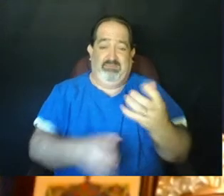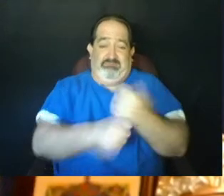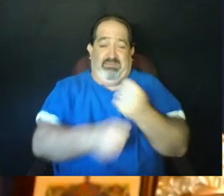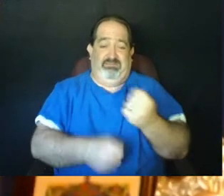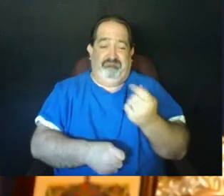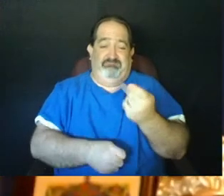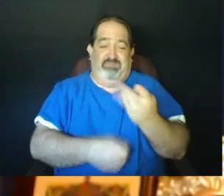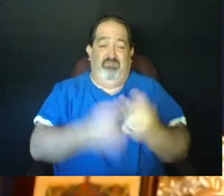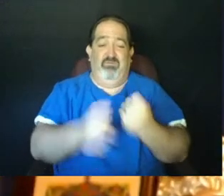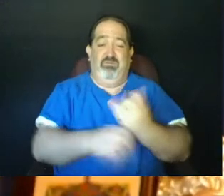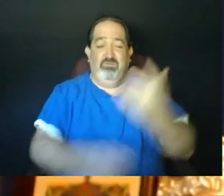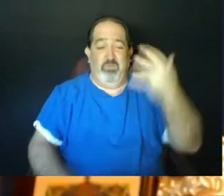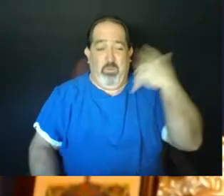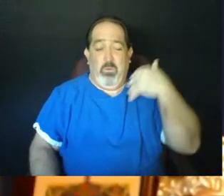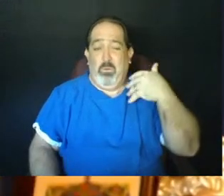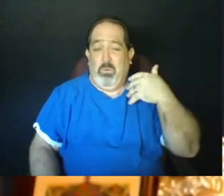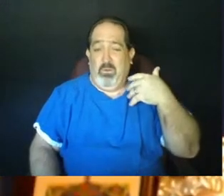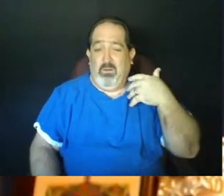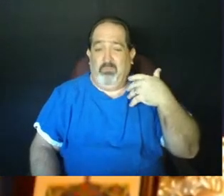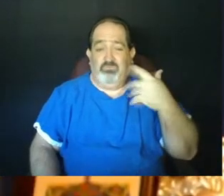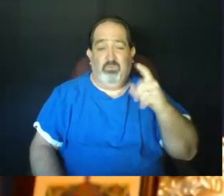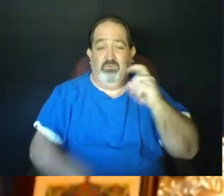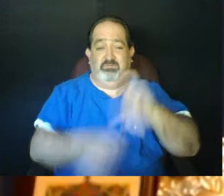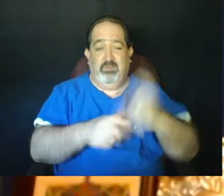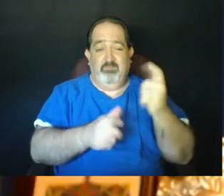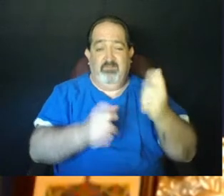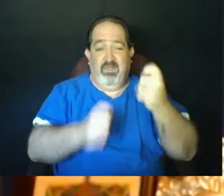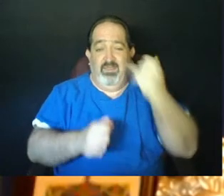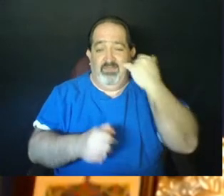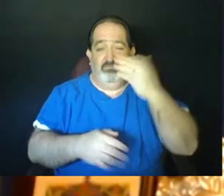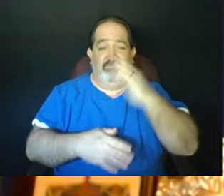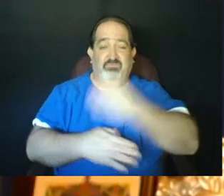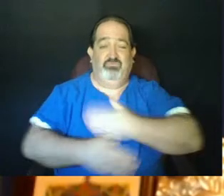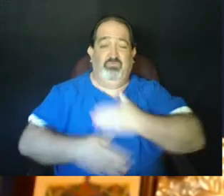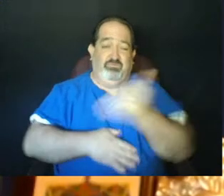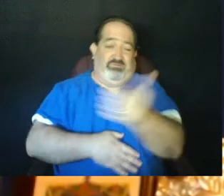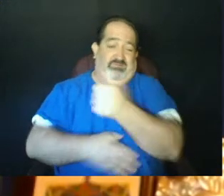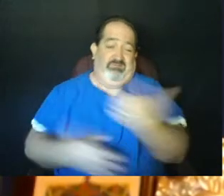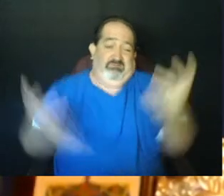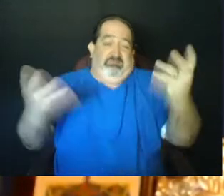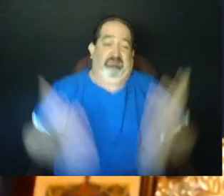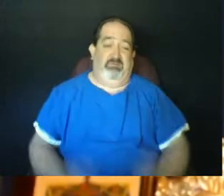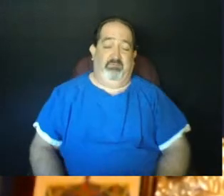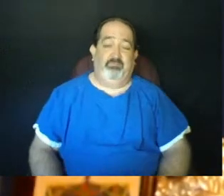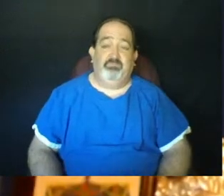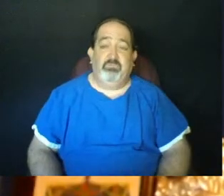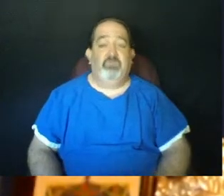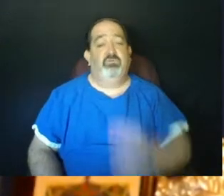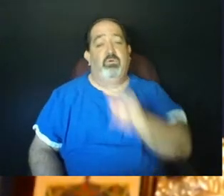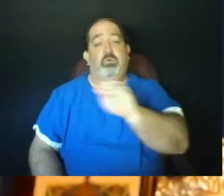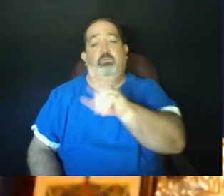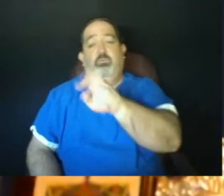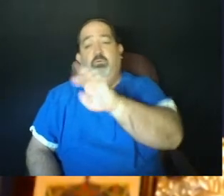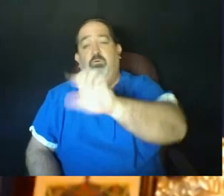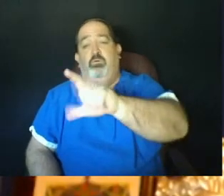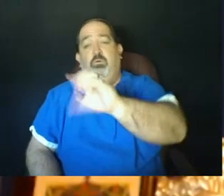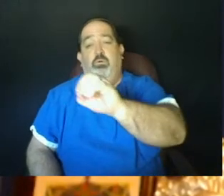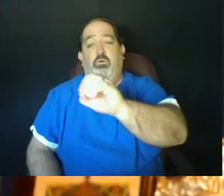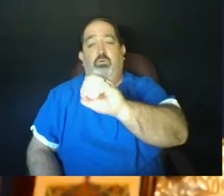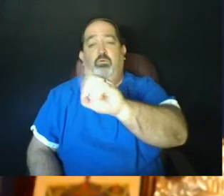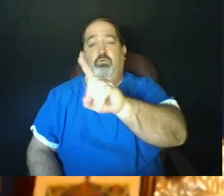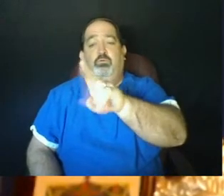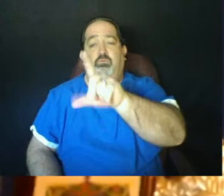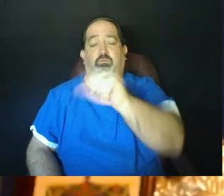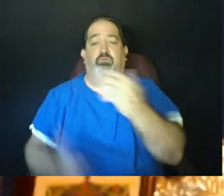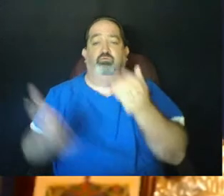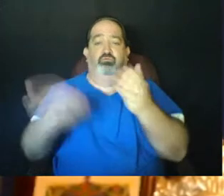So I guess we could say that time flies when you're having fun. For Muriel Aduli, she has served